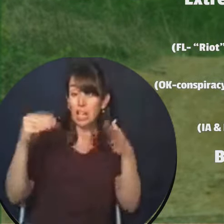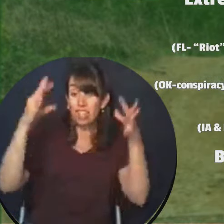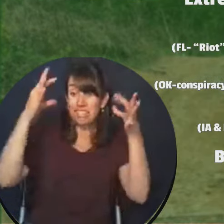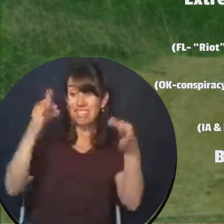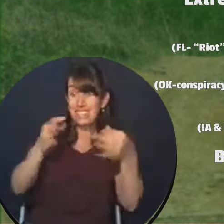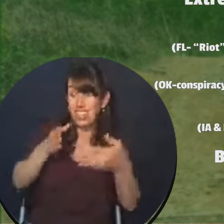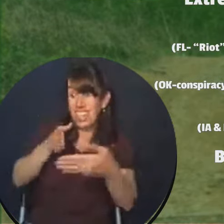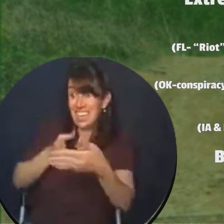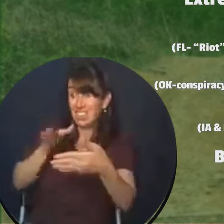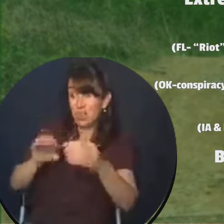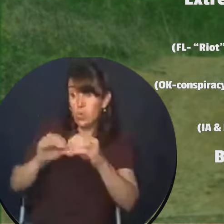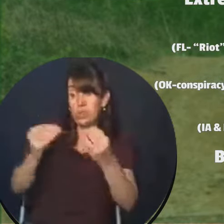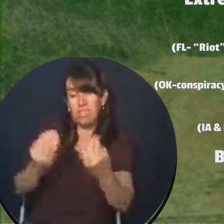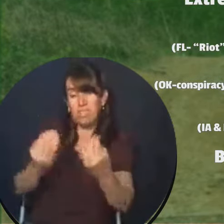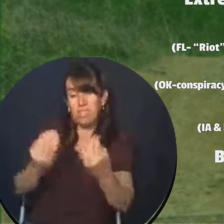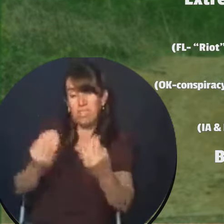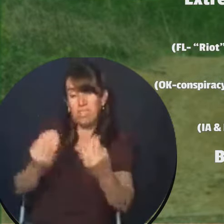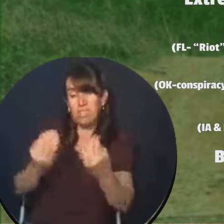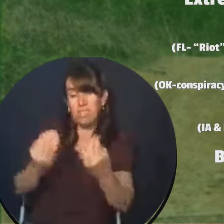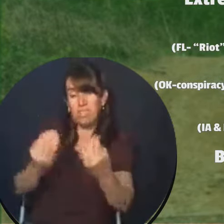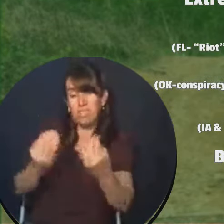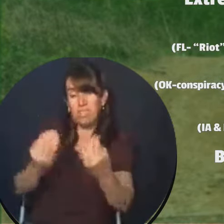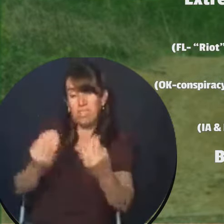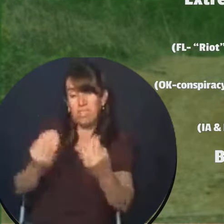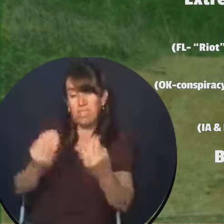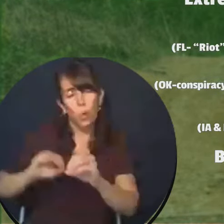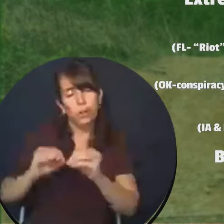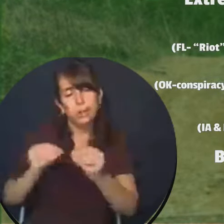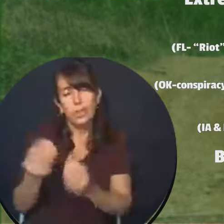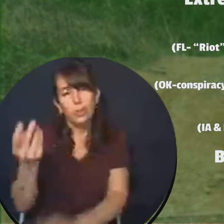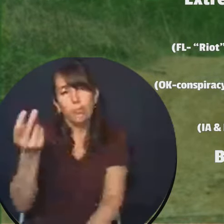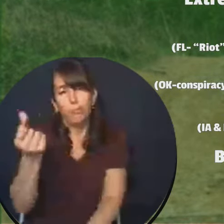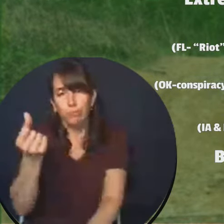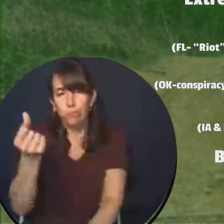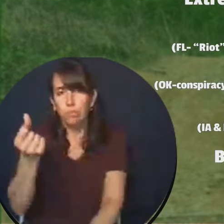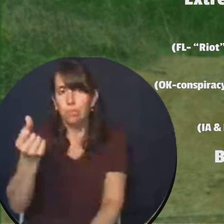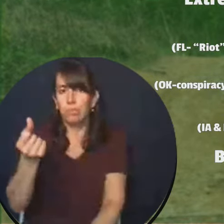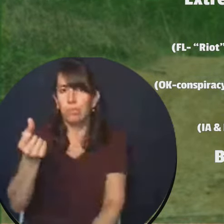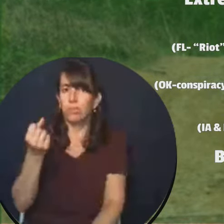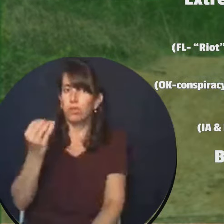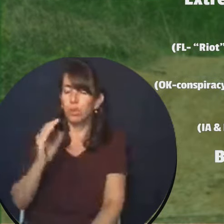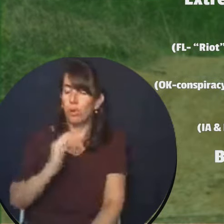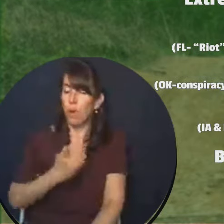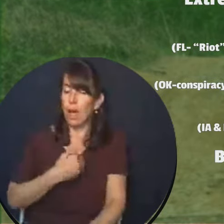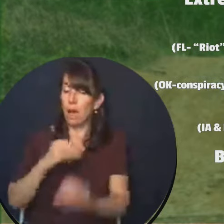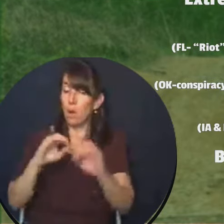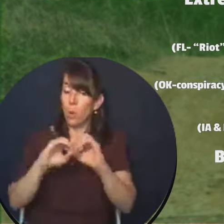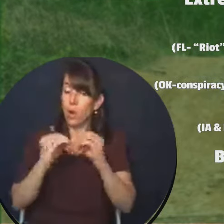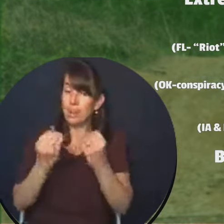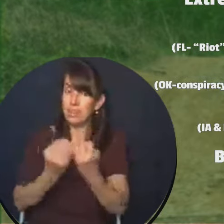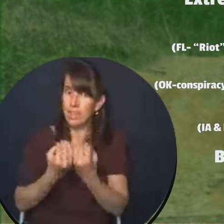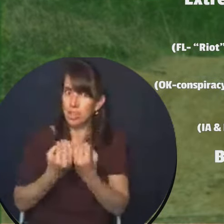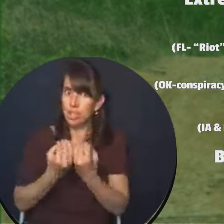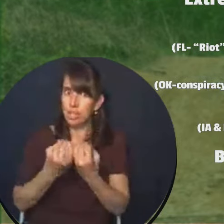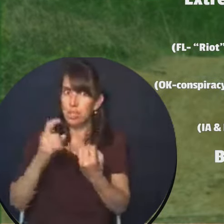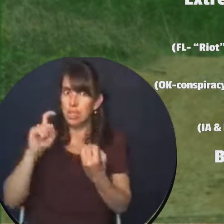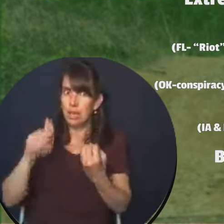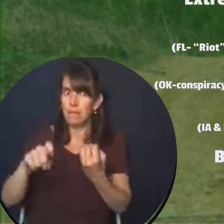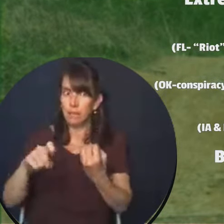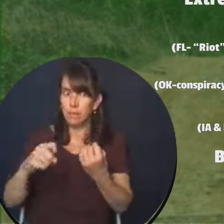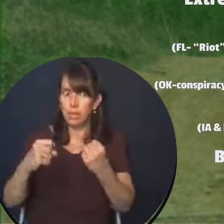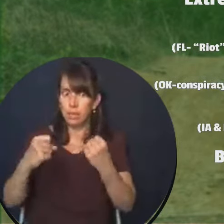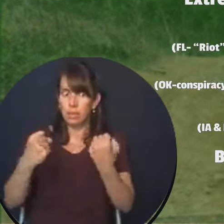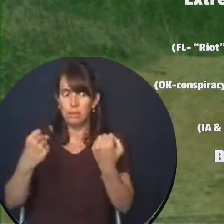a criminalization of individuals, but it's also making our organizations and our formations bankrupt and taking more